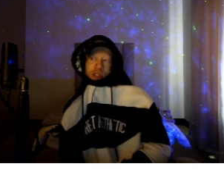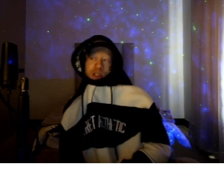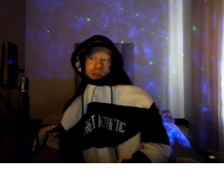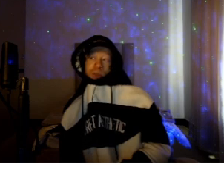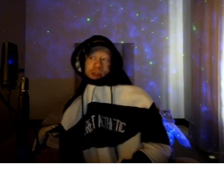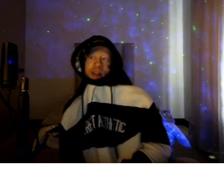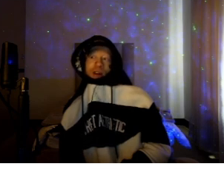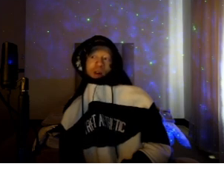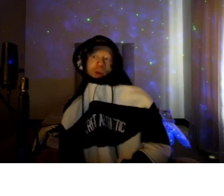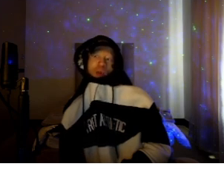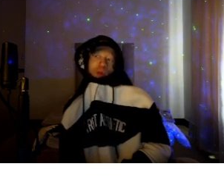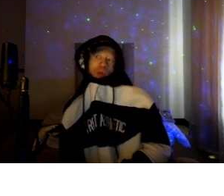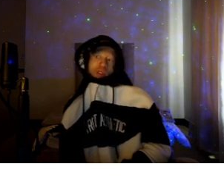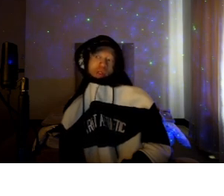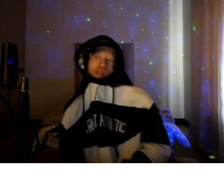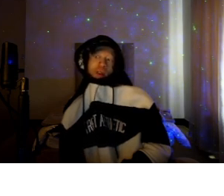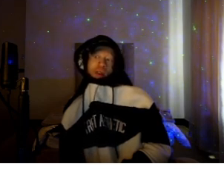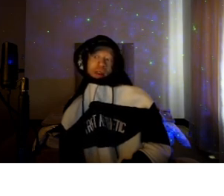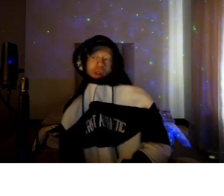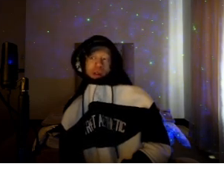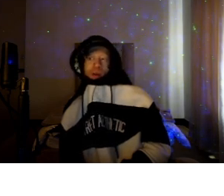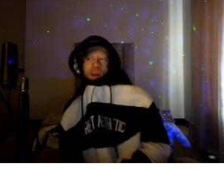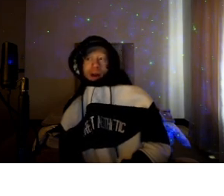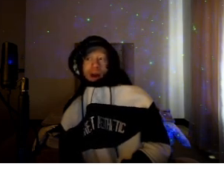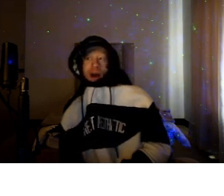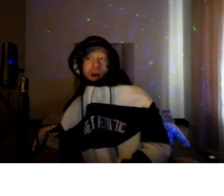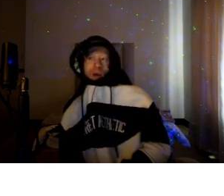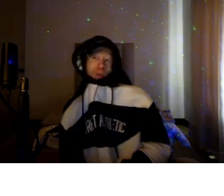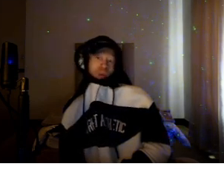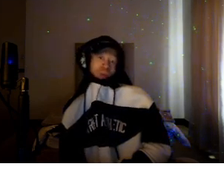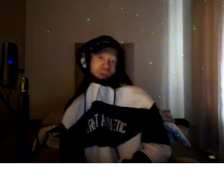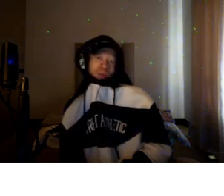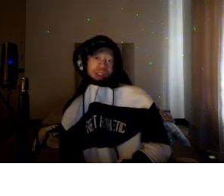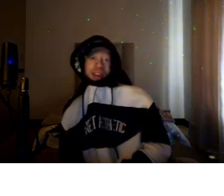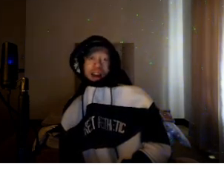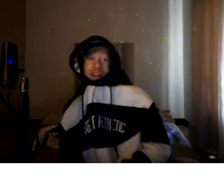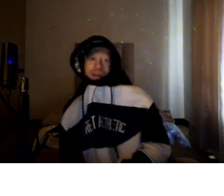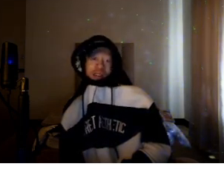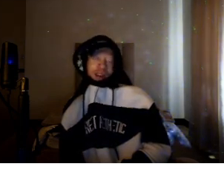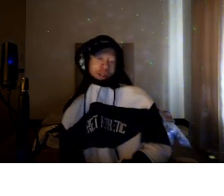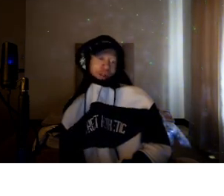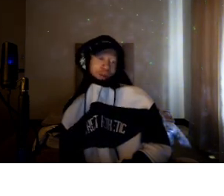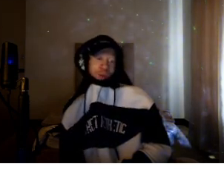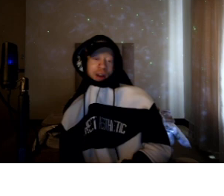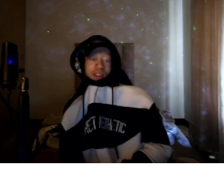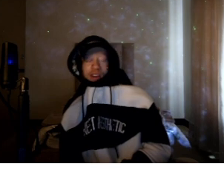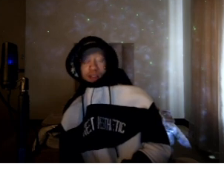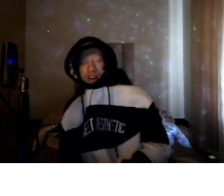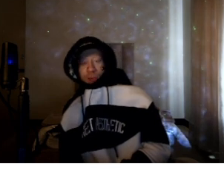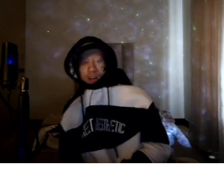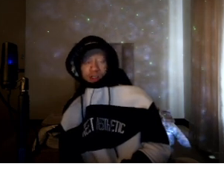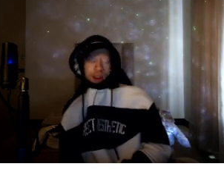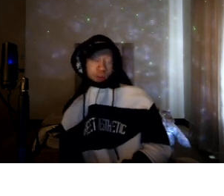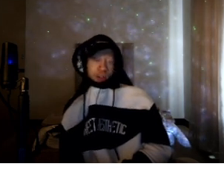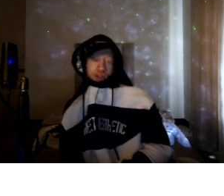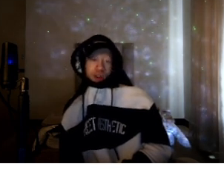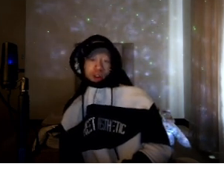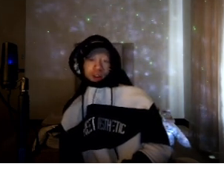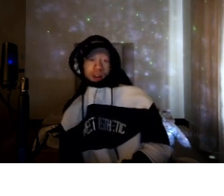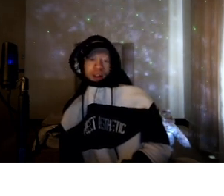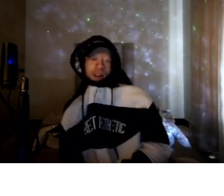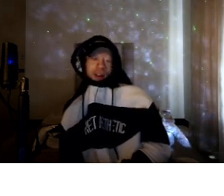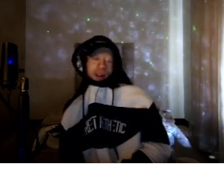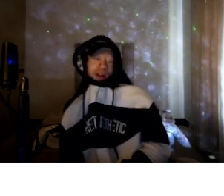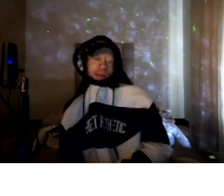just because we have our own thoughts of, how they carry themselves or what is correct, what is right, what is